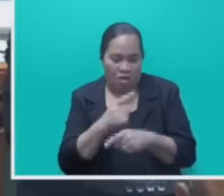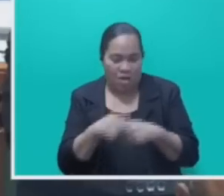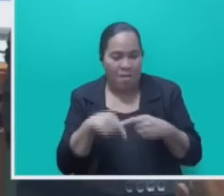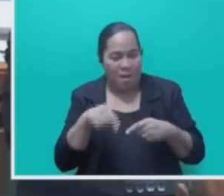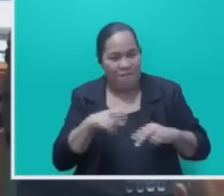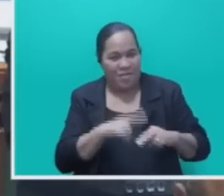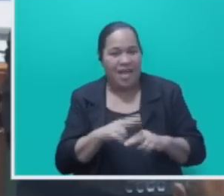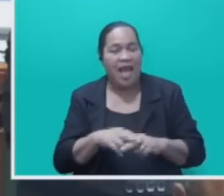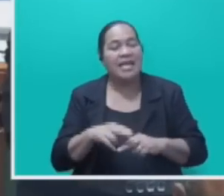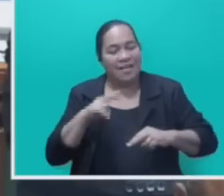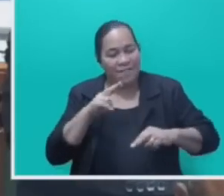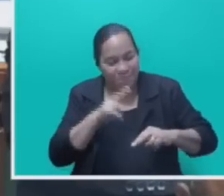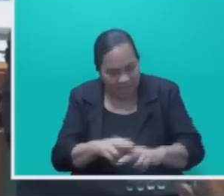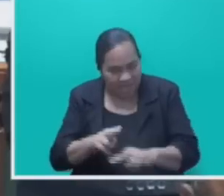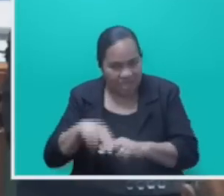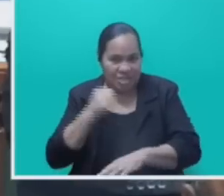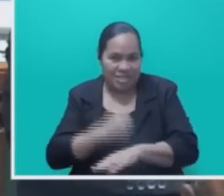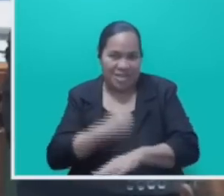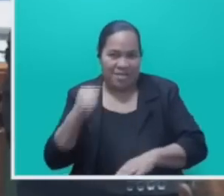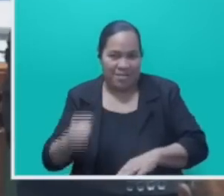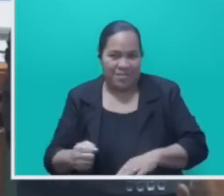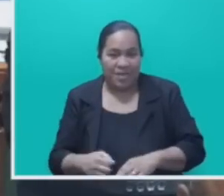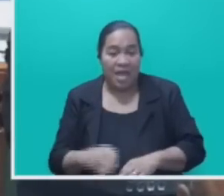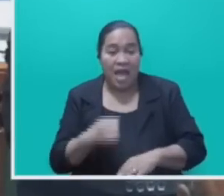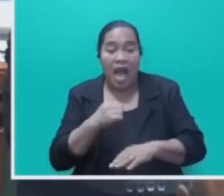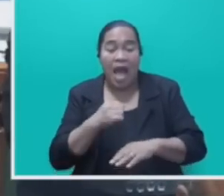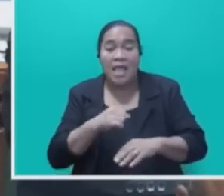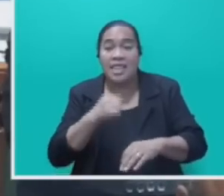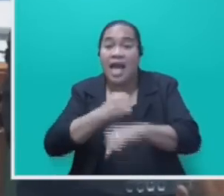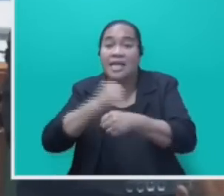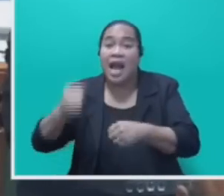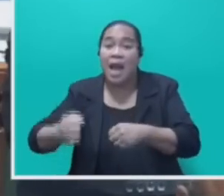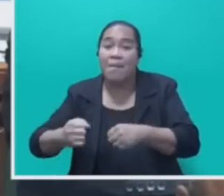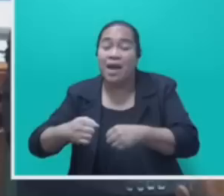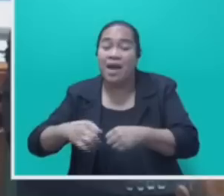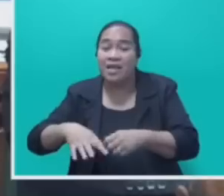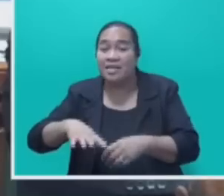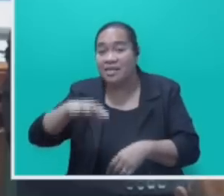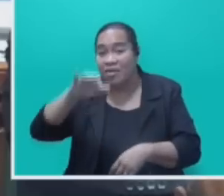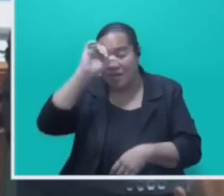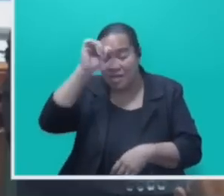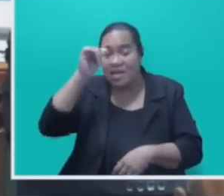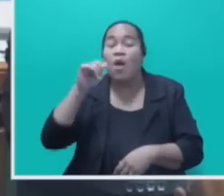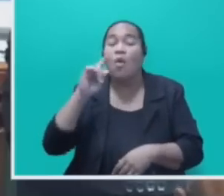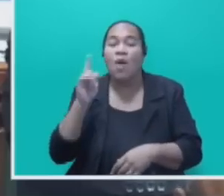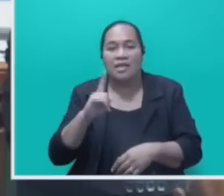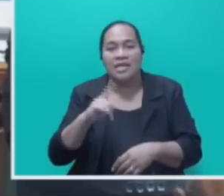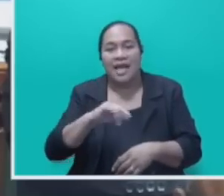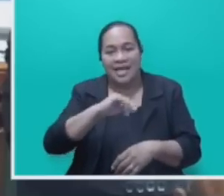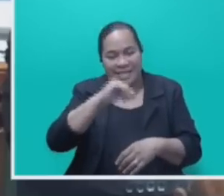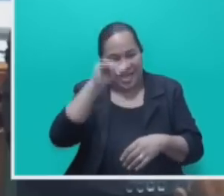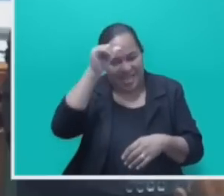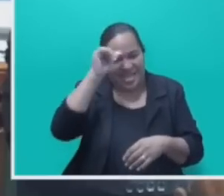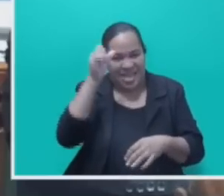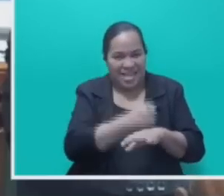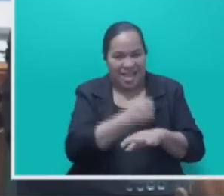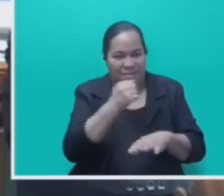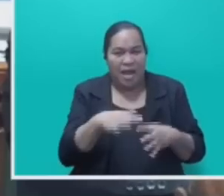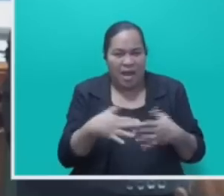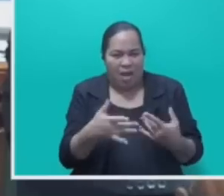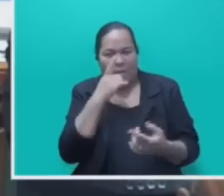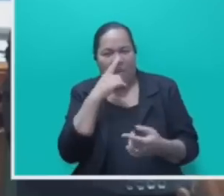government as the Fiji government and the government of India as the Indian government. We have become a